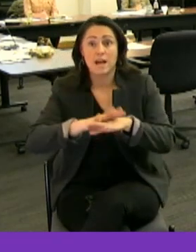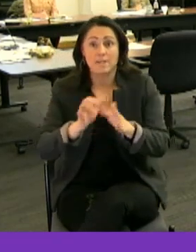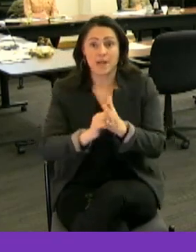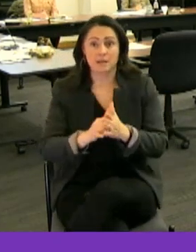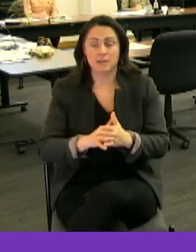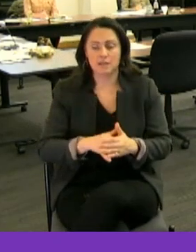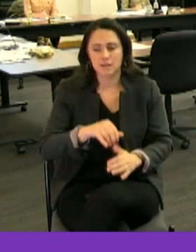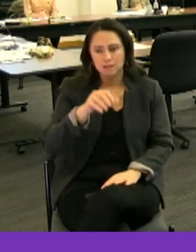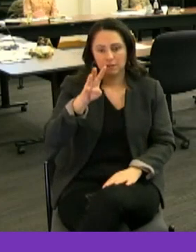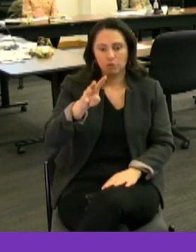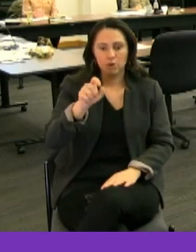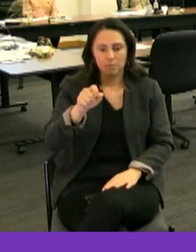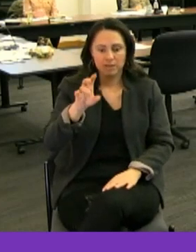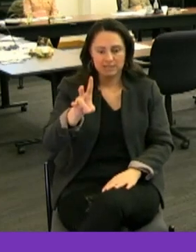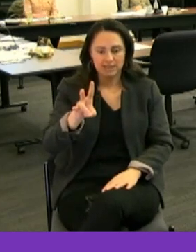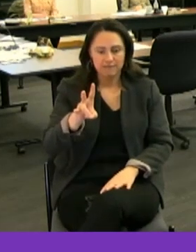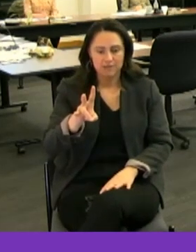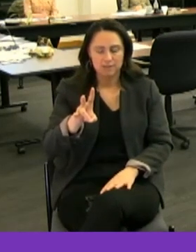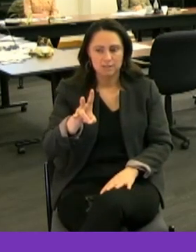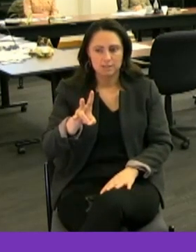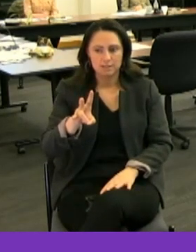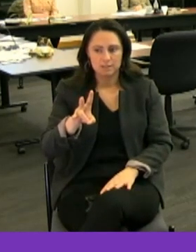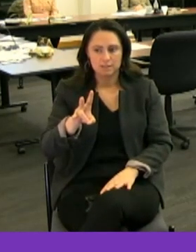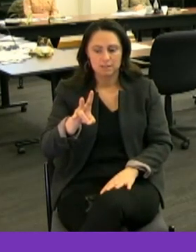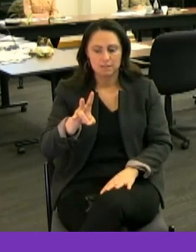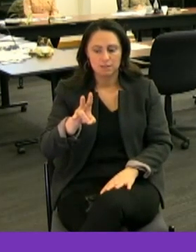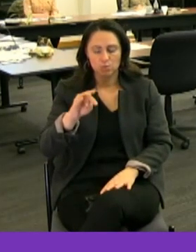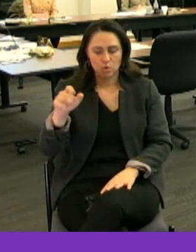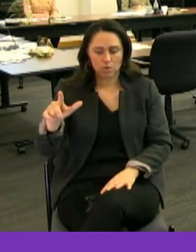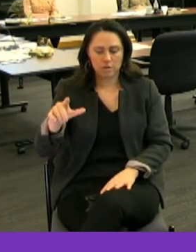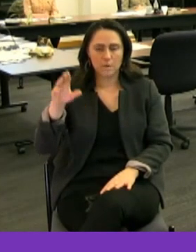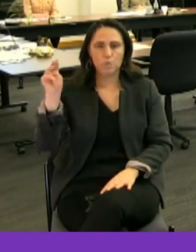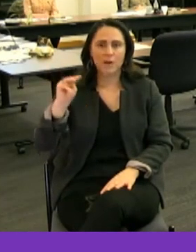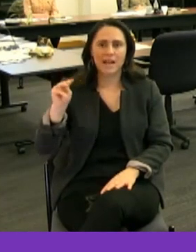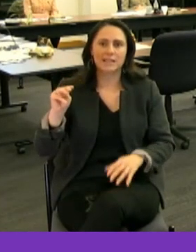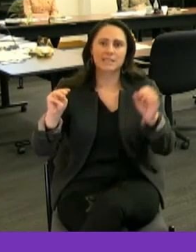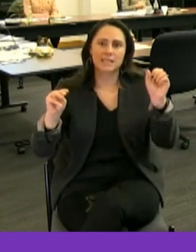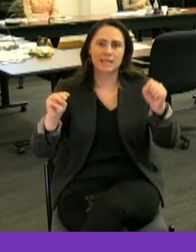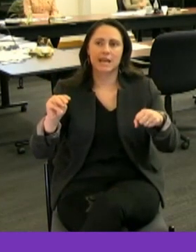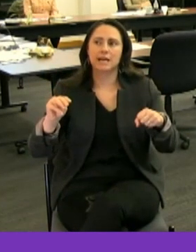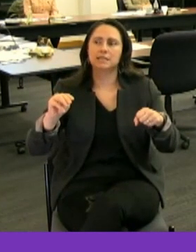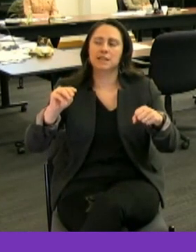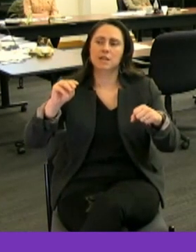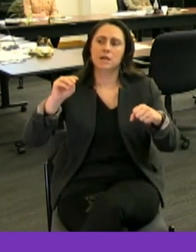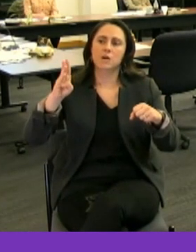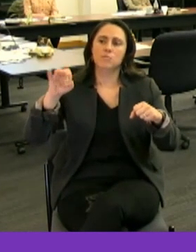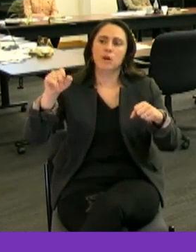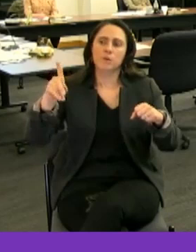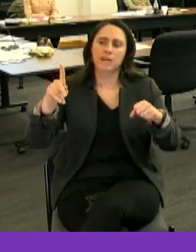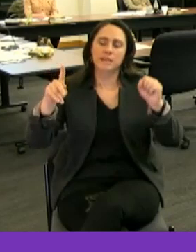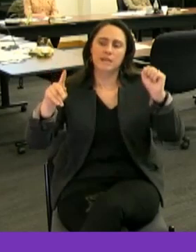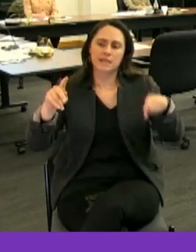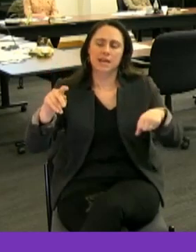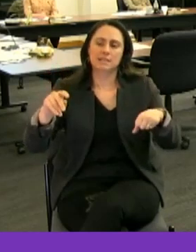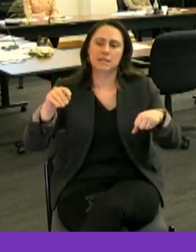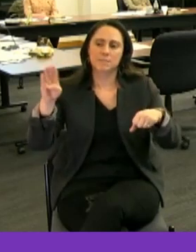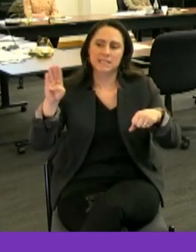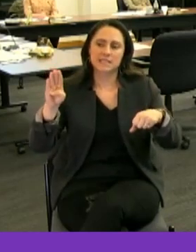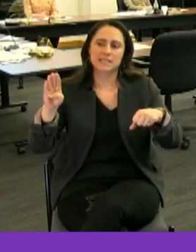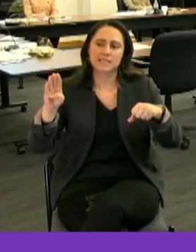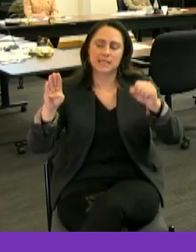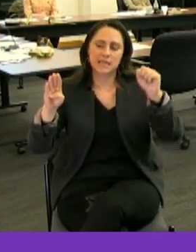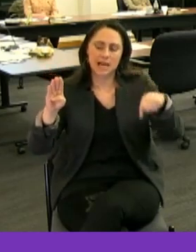too. 4.7, with a roll call, Joan, please. Morales, Yes. Roderick, Aye. Kaczynski,